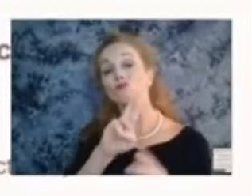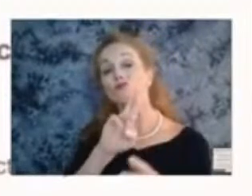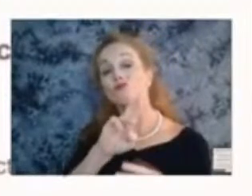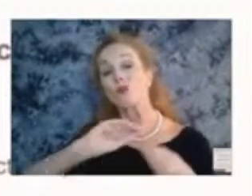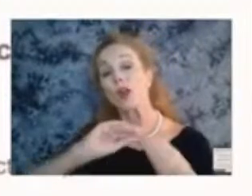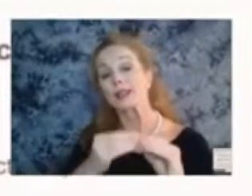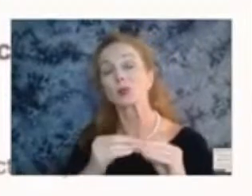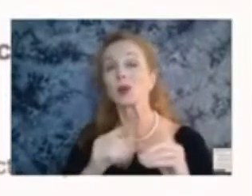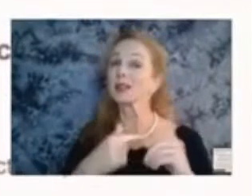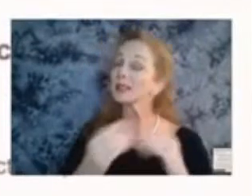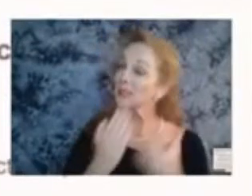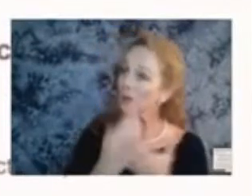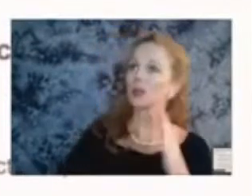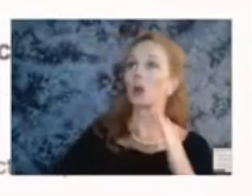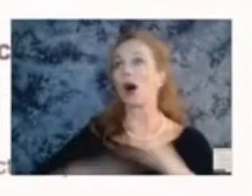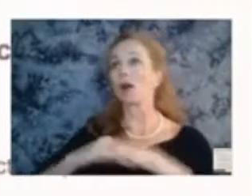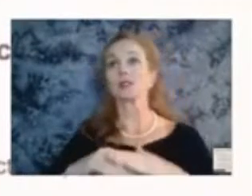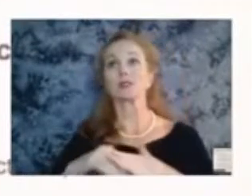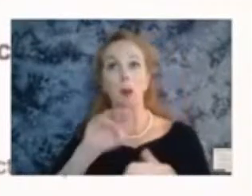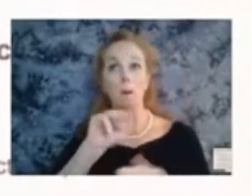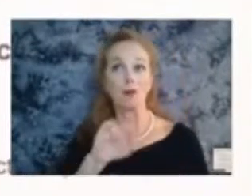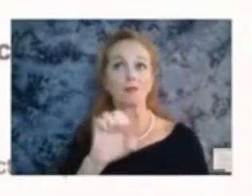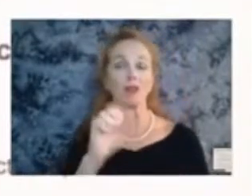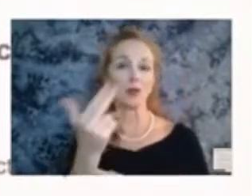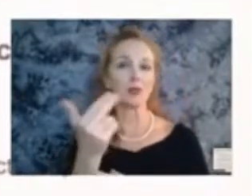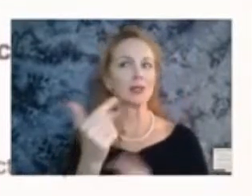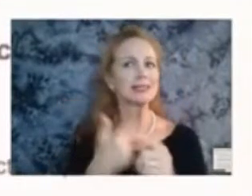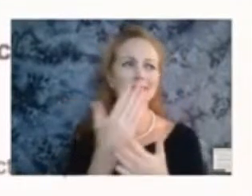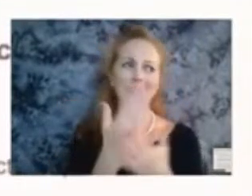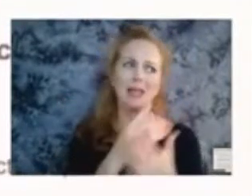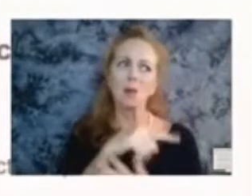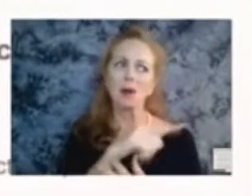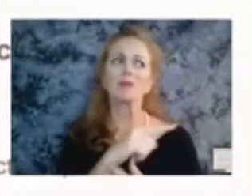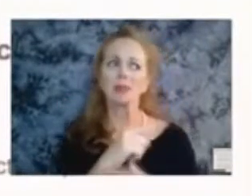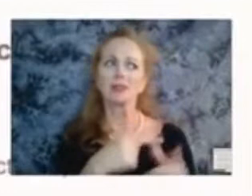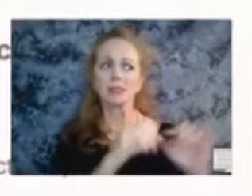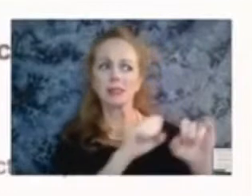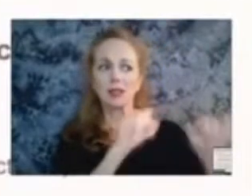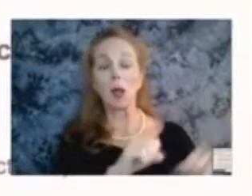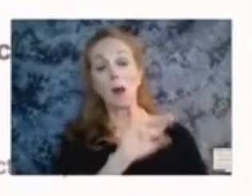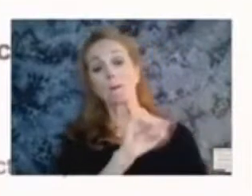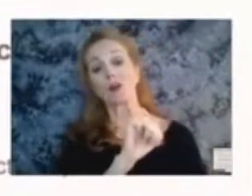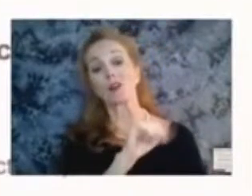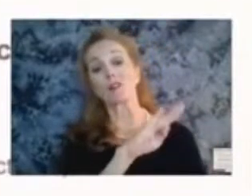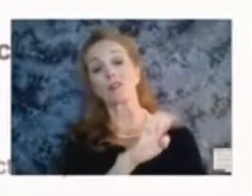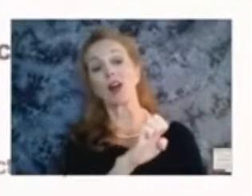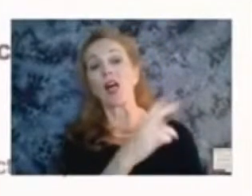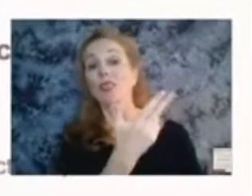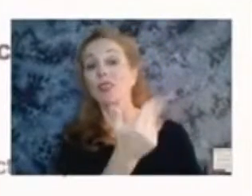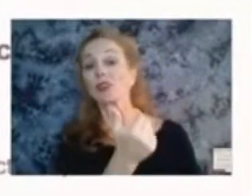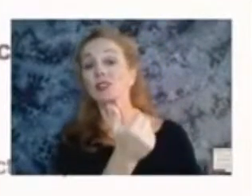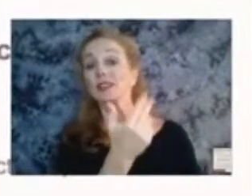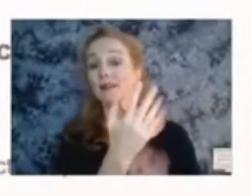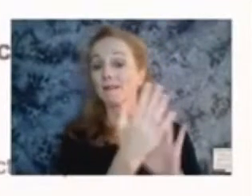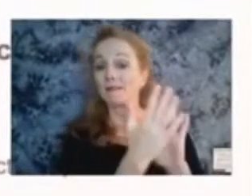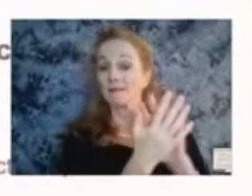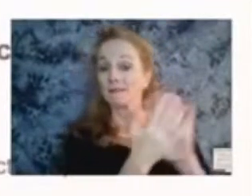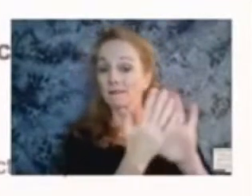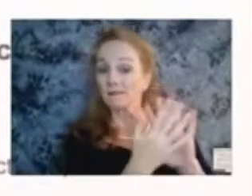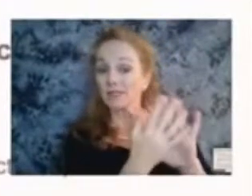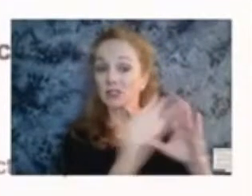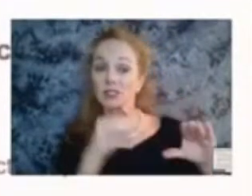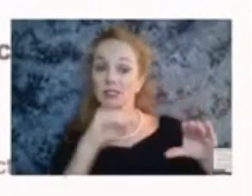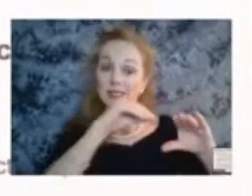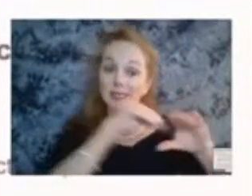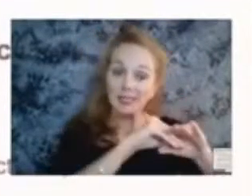our HVAC systems, we could not put MERV 13 filters into those systems without impeding